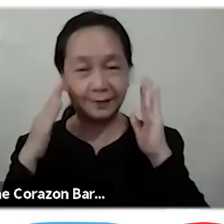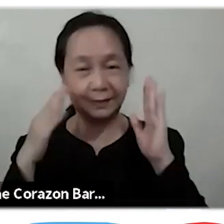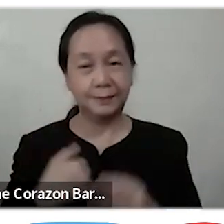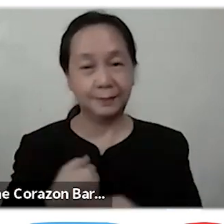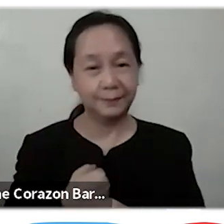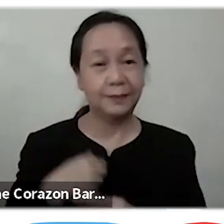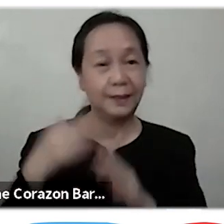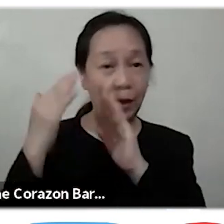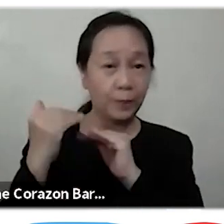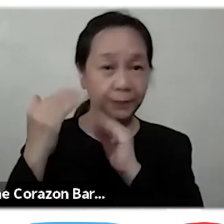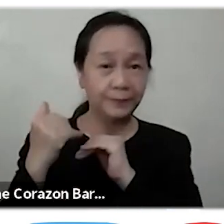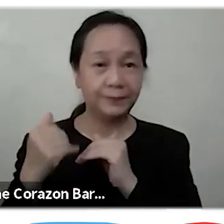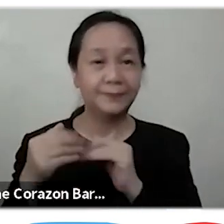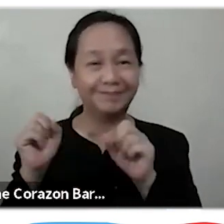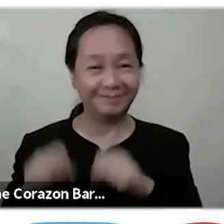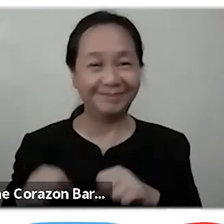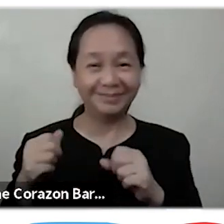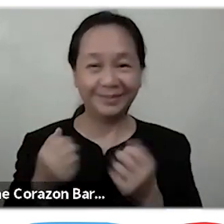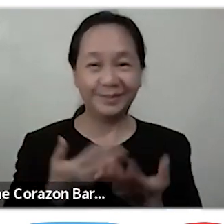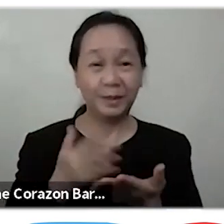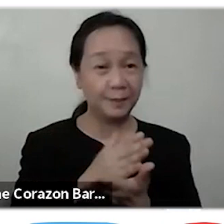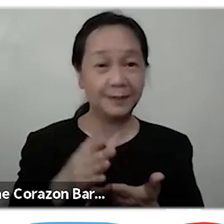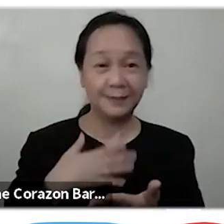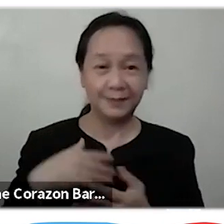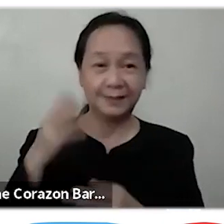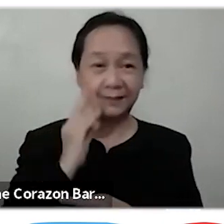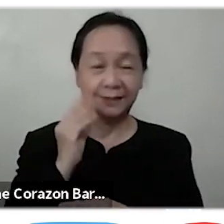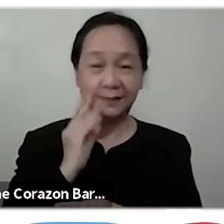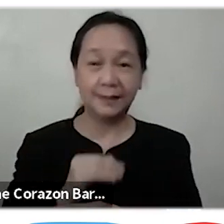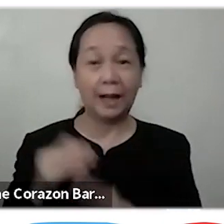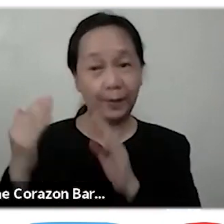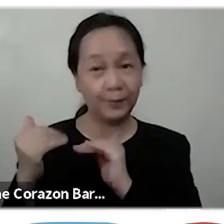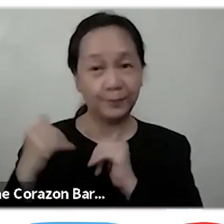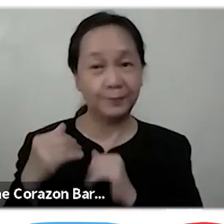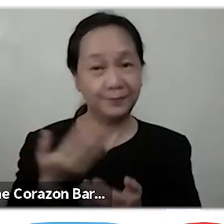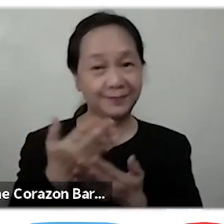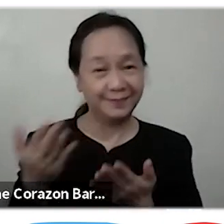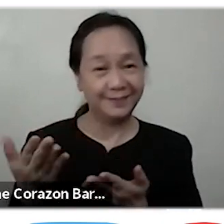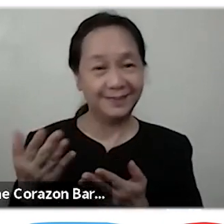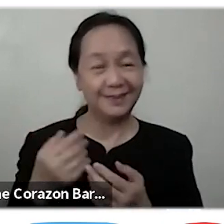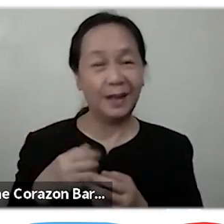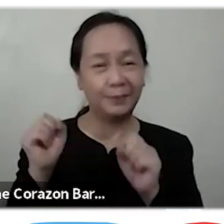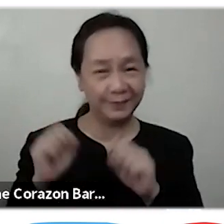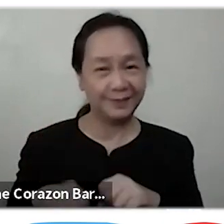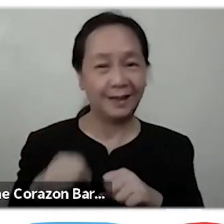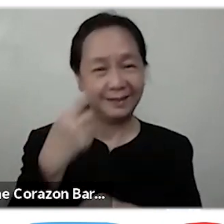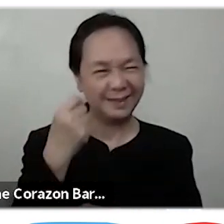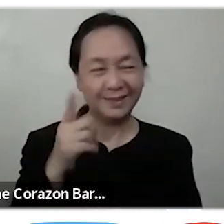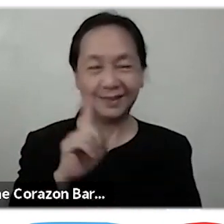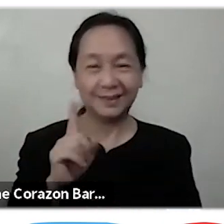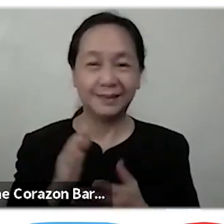hope I was able to share my experience, and I hope you were able to understand what I